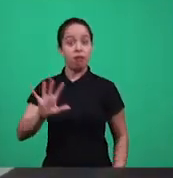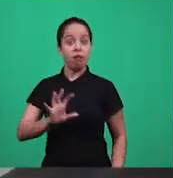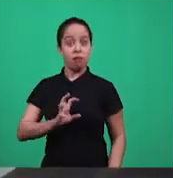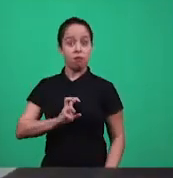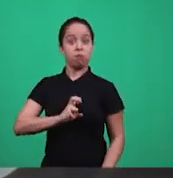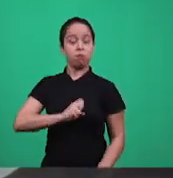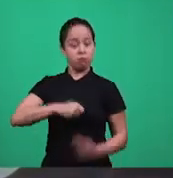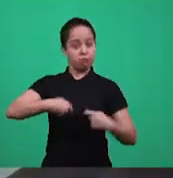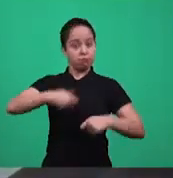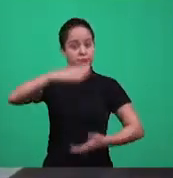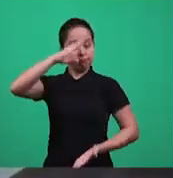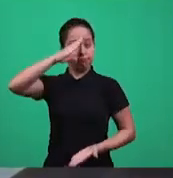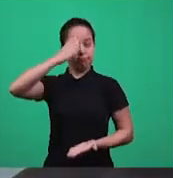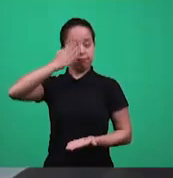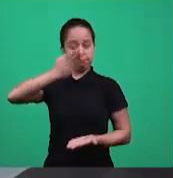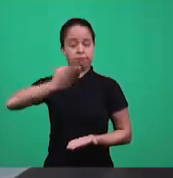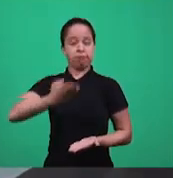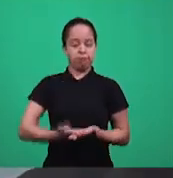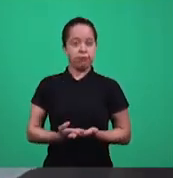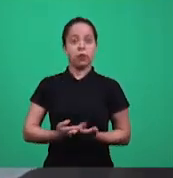Trust in His great love.